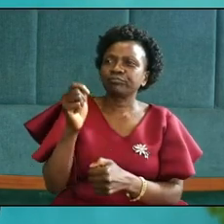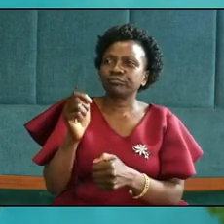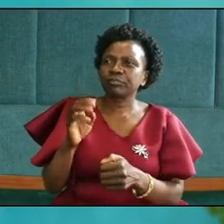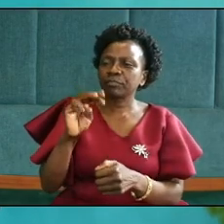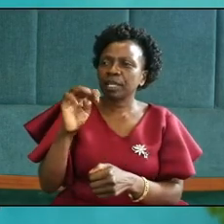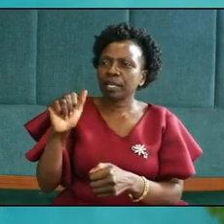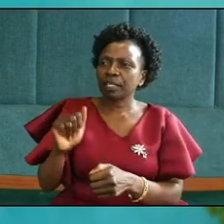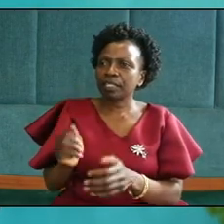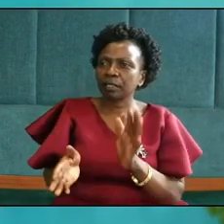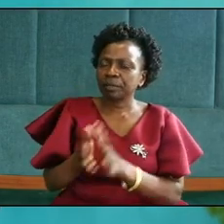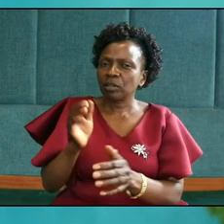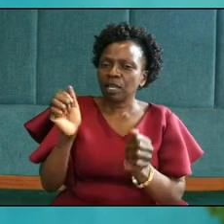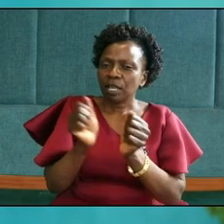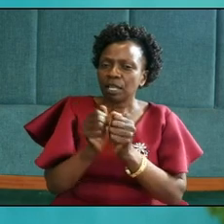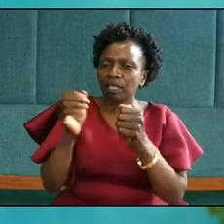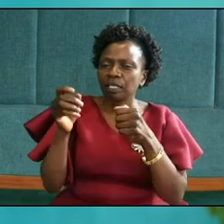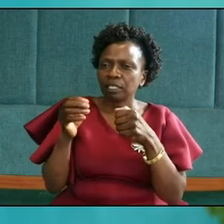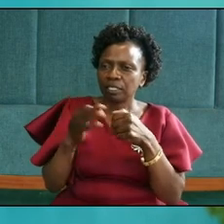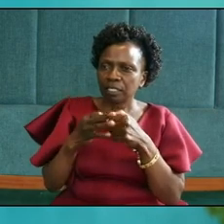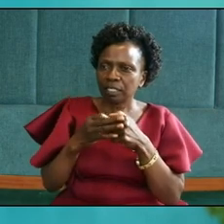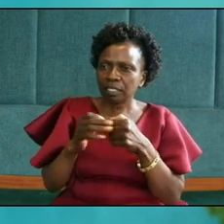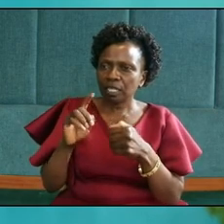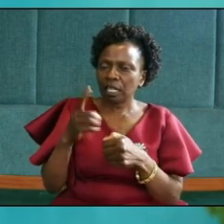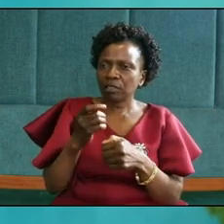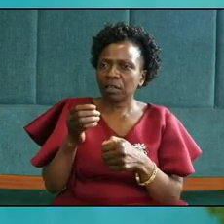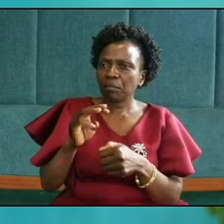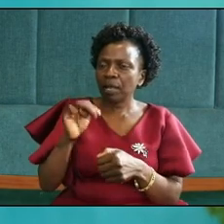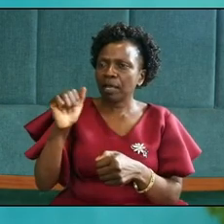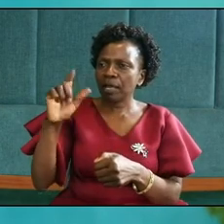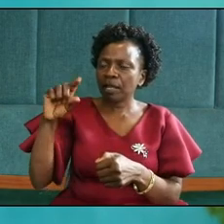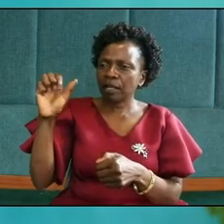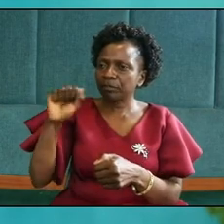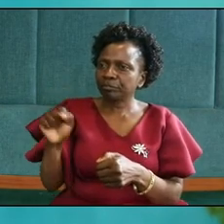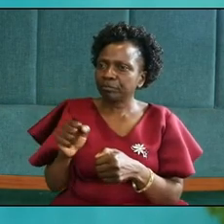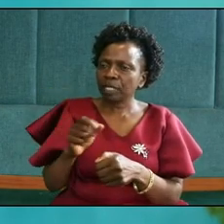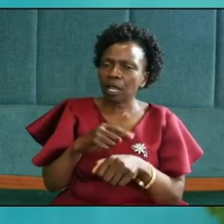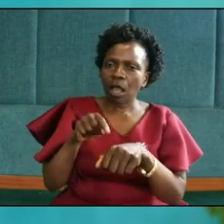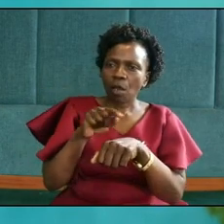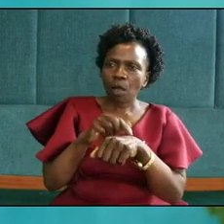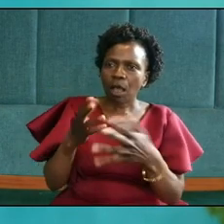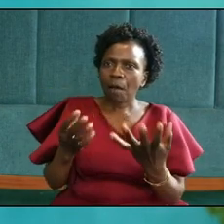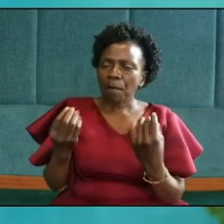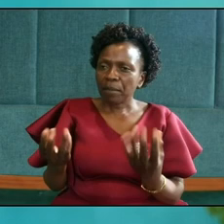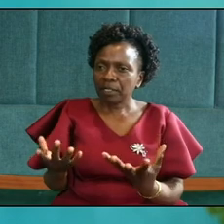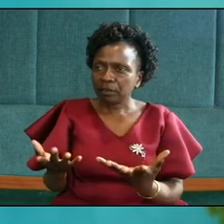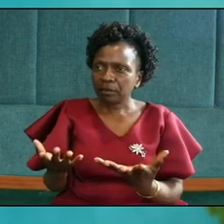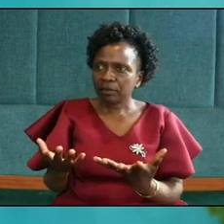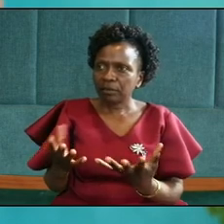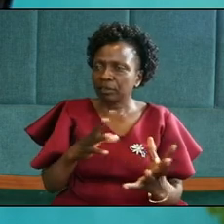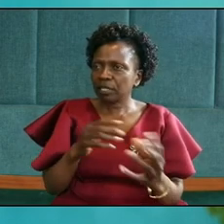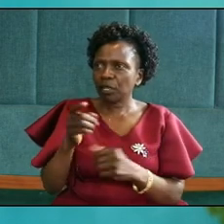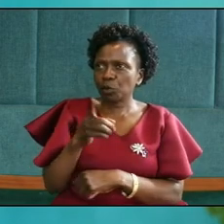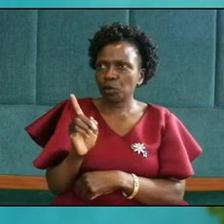of 18,000 miles an hour, how long do you think it will take you? I did calculations for you. It